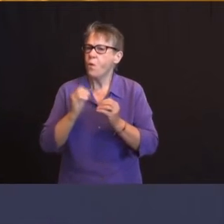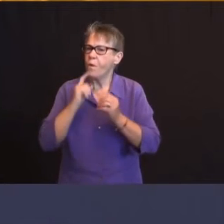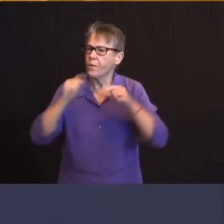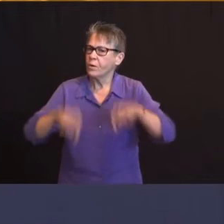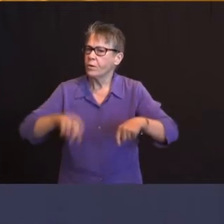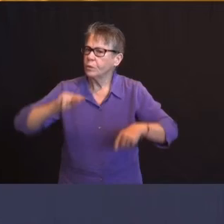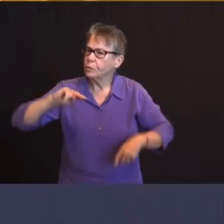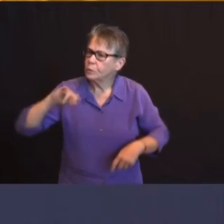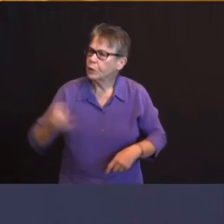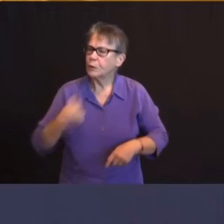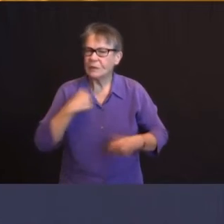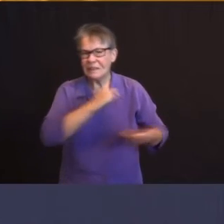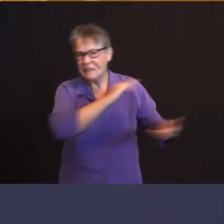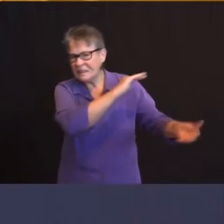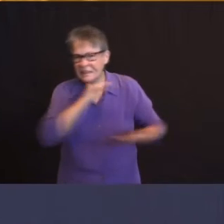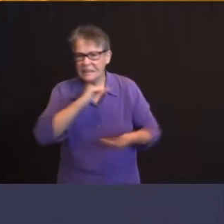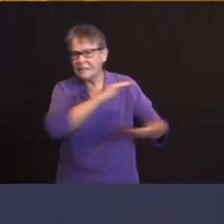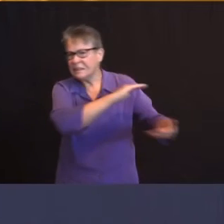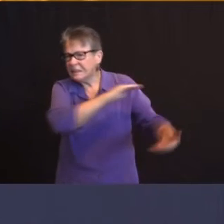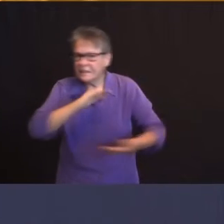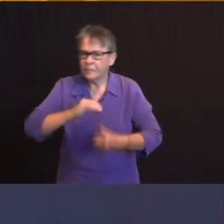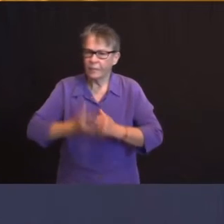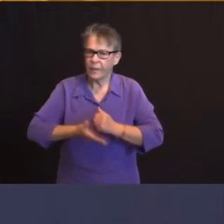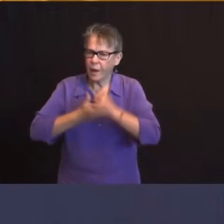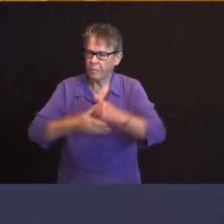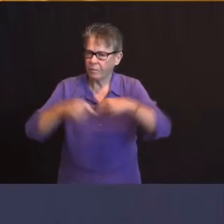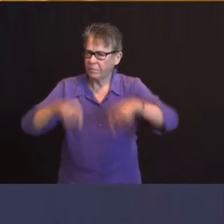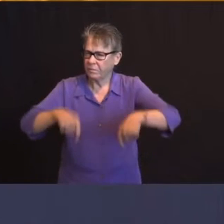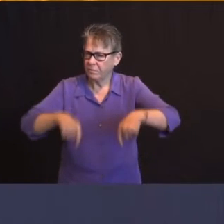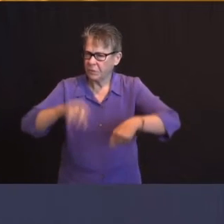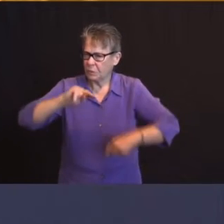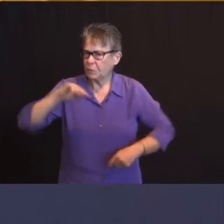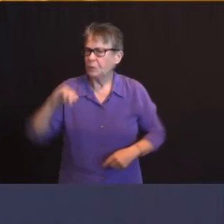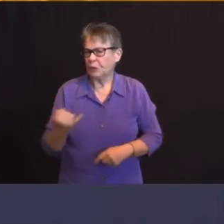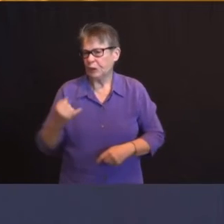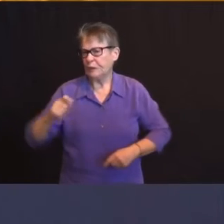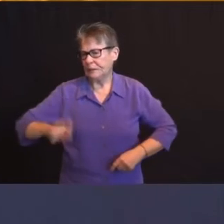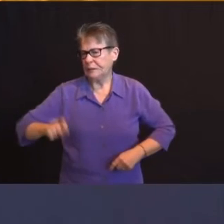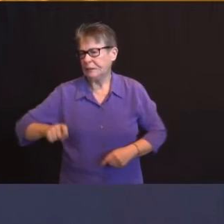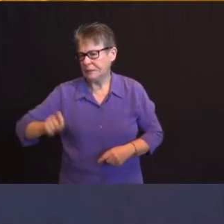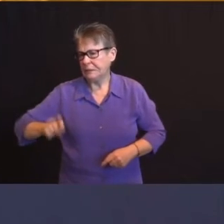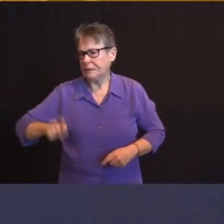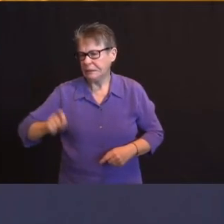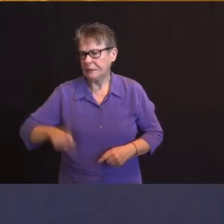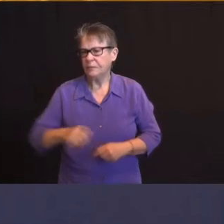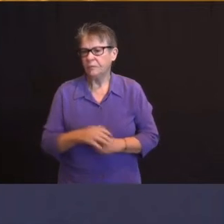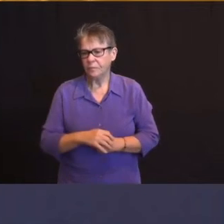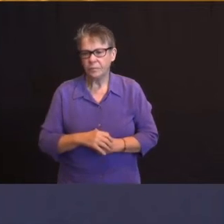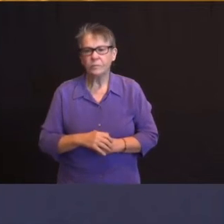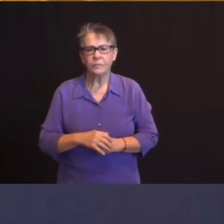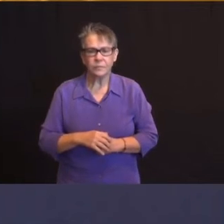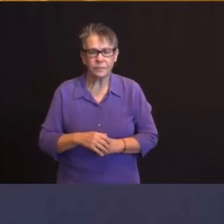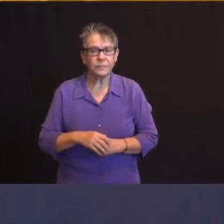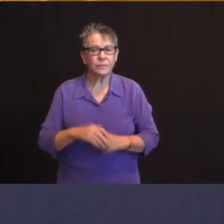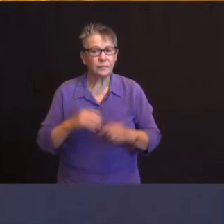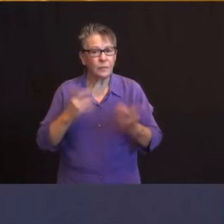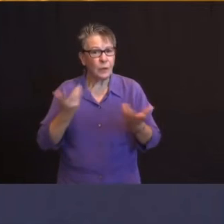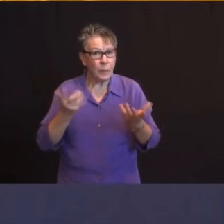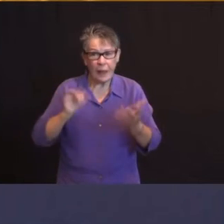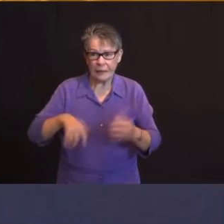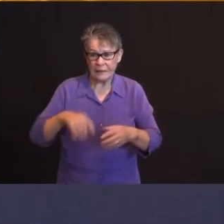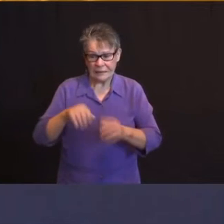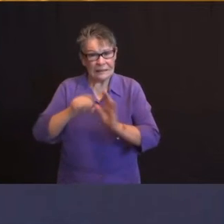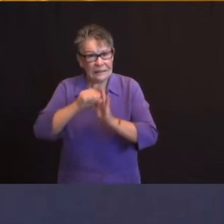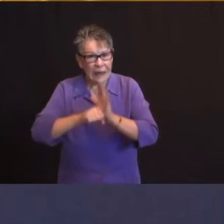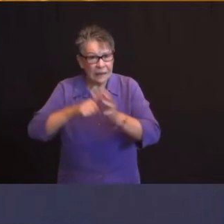time. As it relates specifically to the subject of state and local aid, the The president-elect himself brought that up in